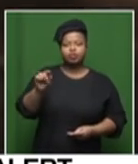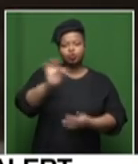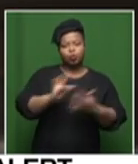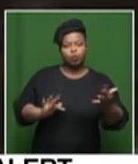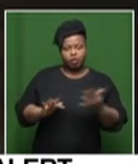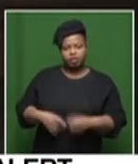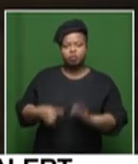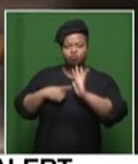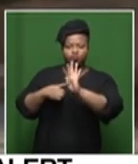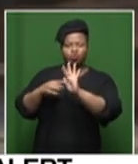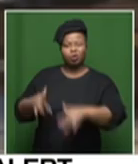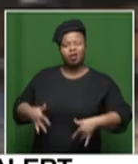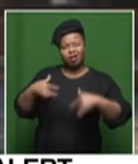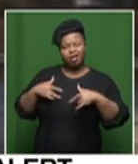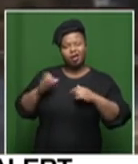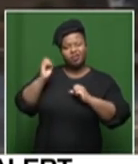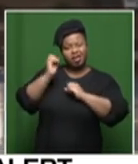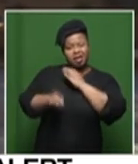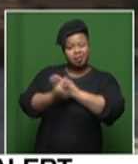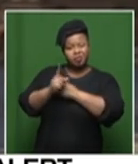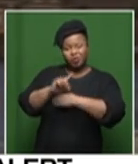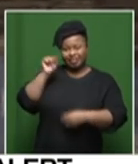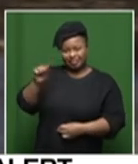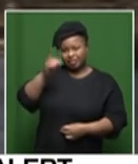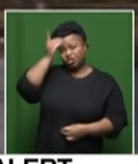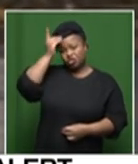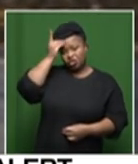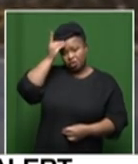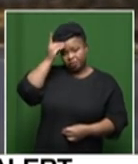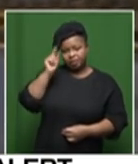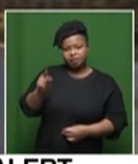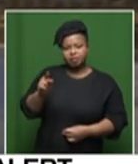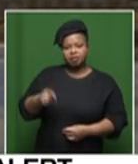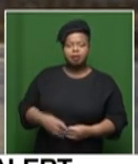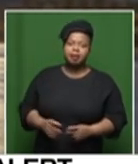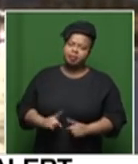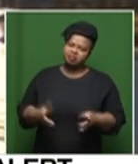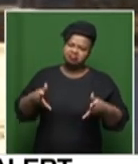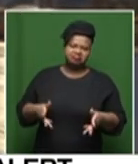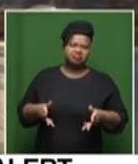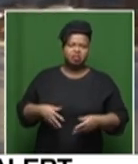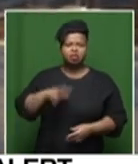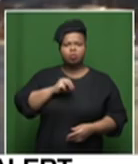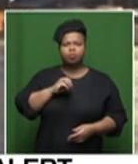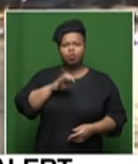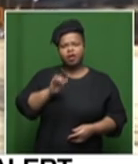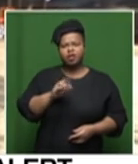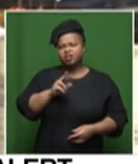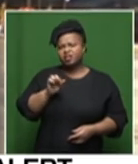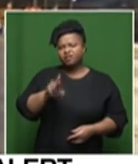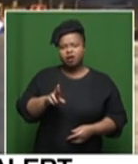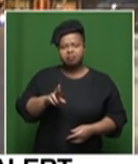story, and they're going to be bringing us the latest with regard to what exactly is happening in Durban. But here at Moy River Toll